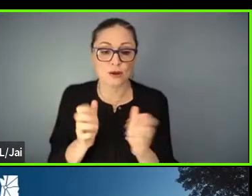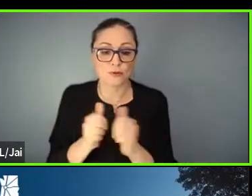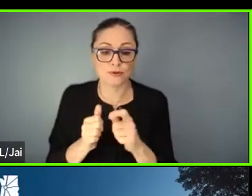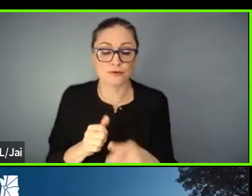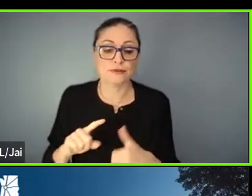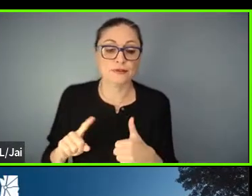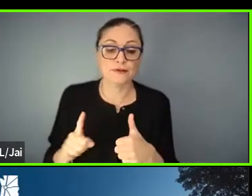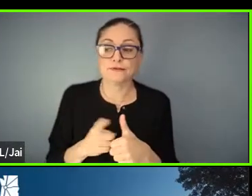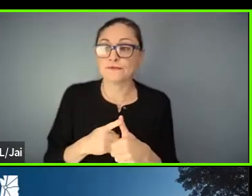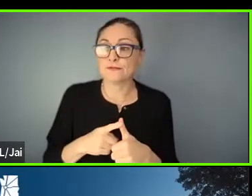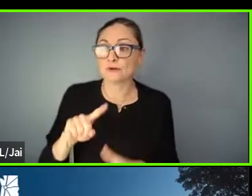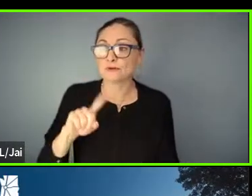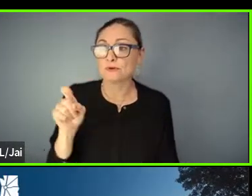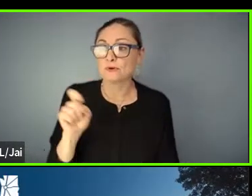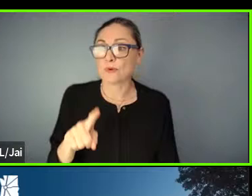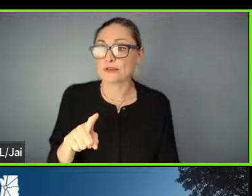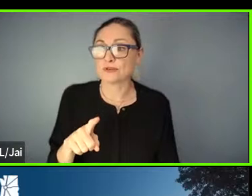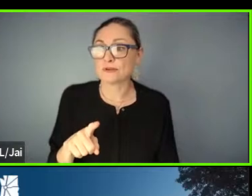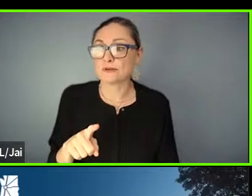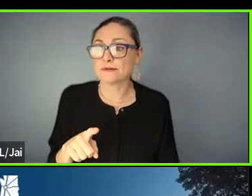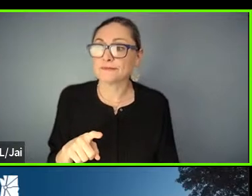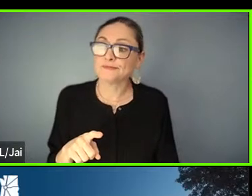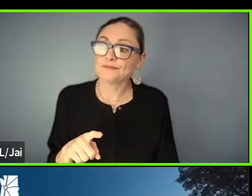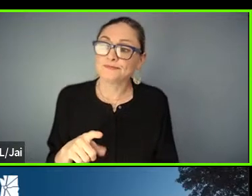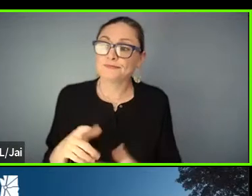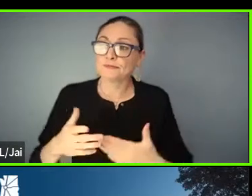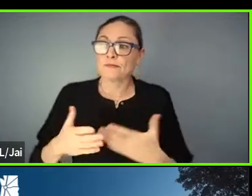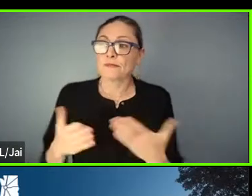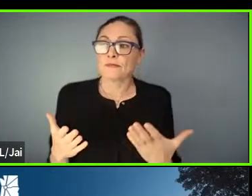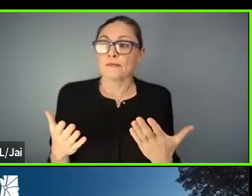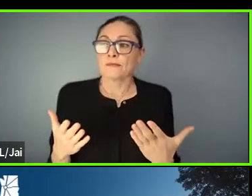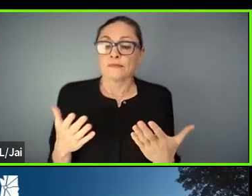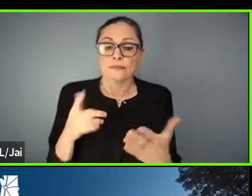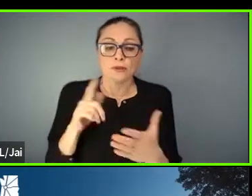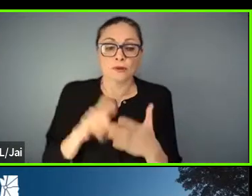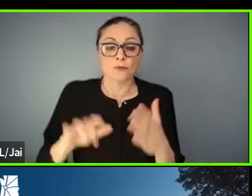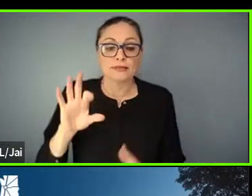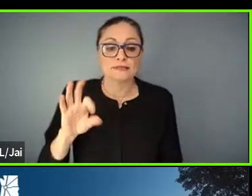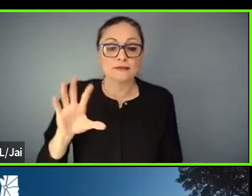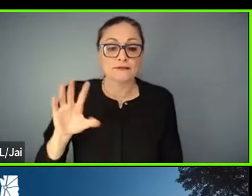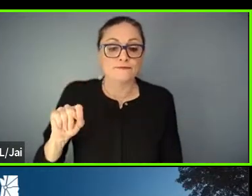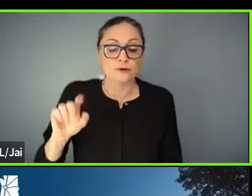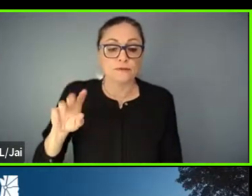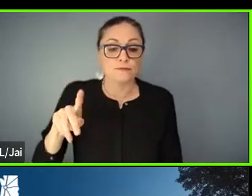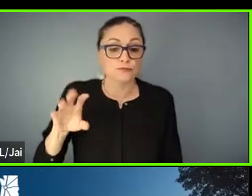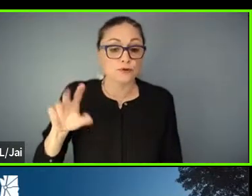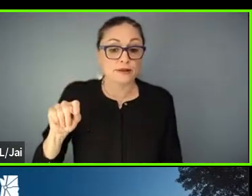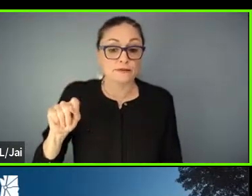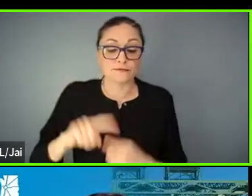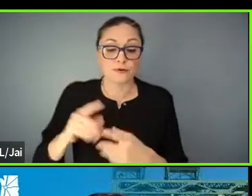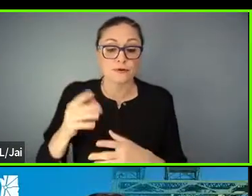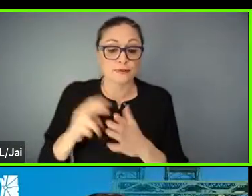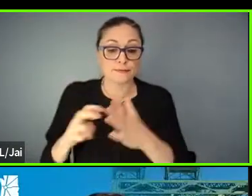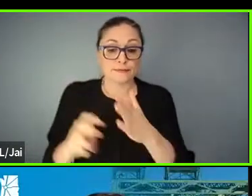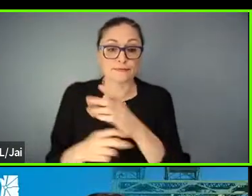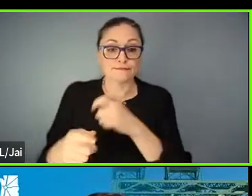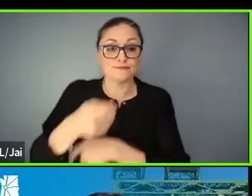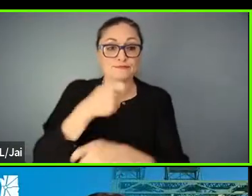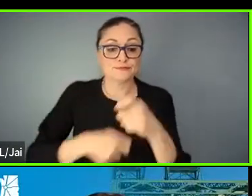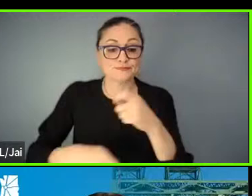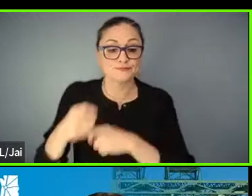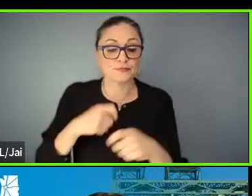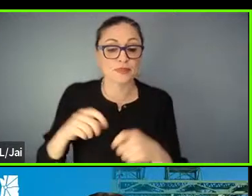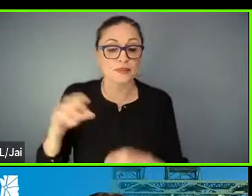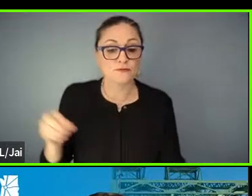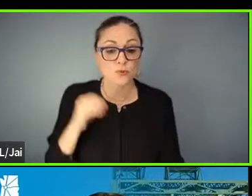first question comes in is, what is the footprint of the bridge replacement for the Oregon side,